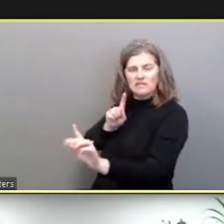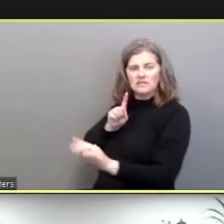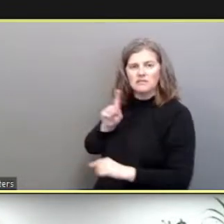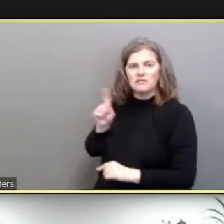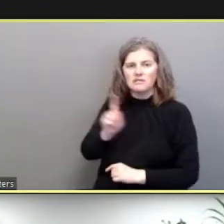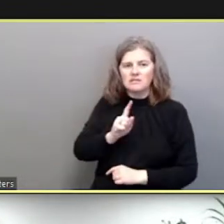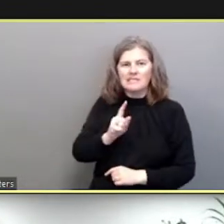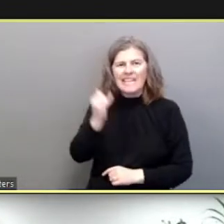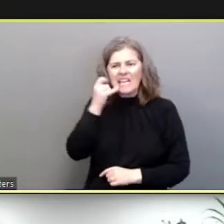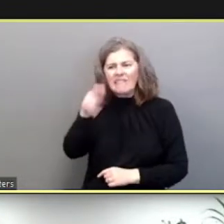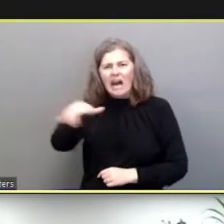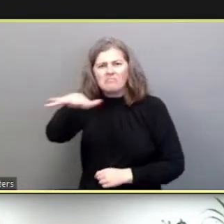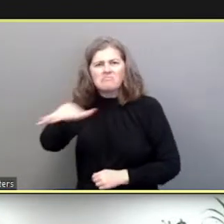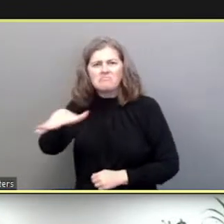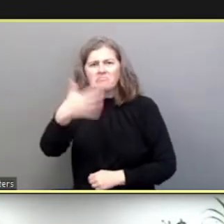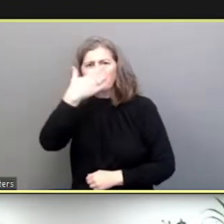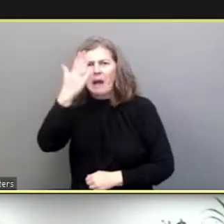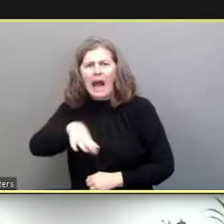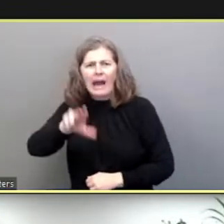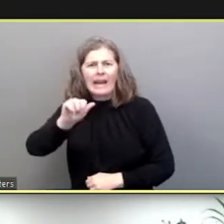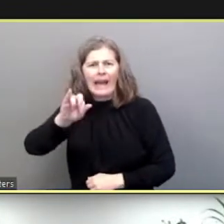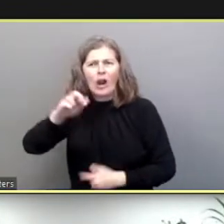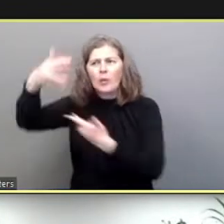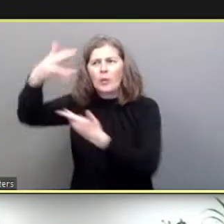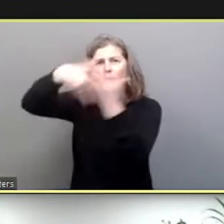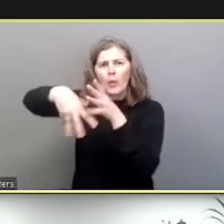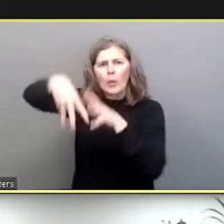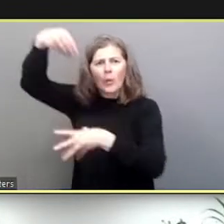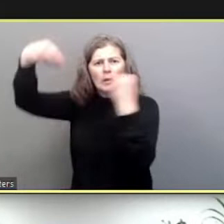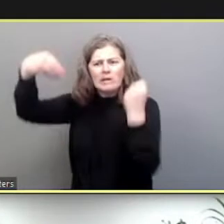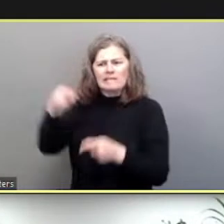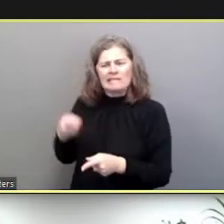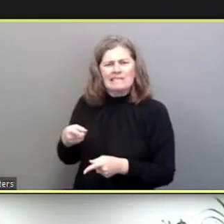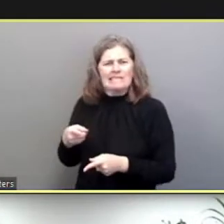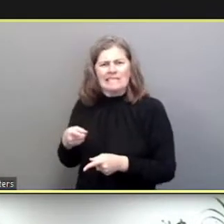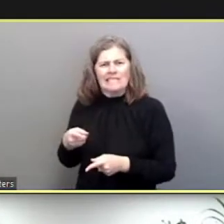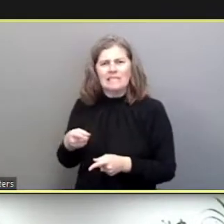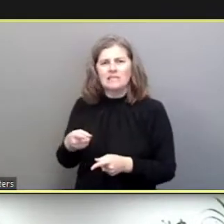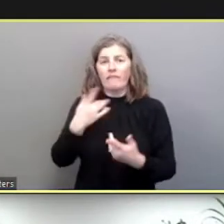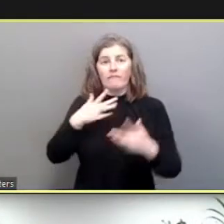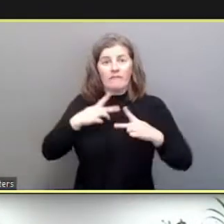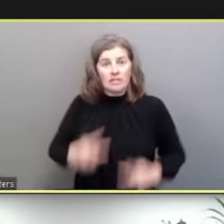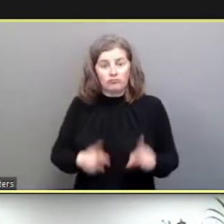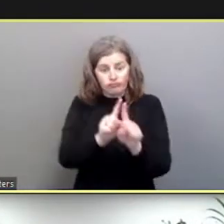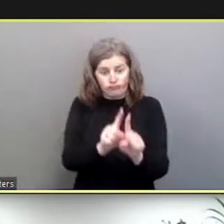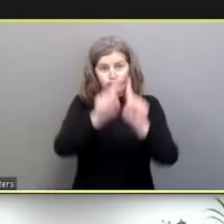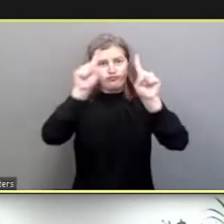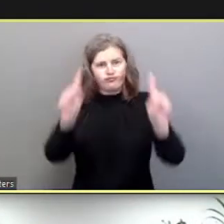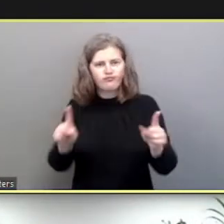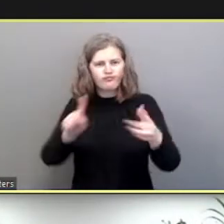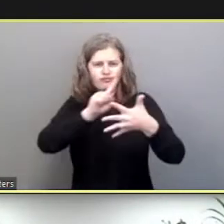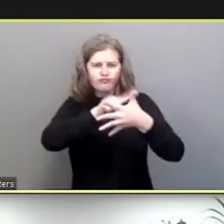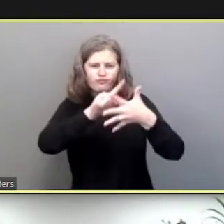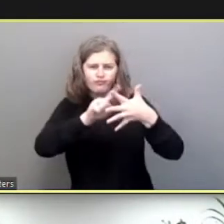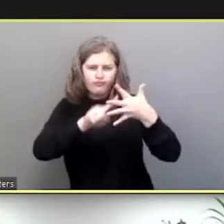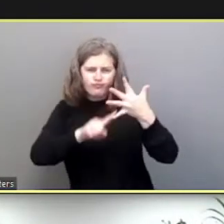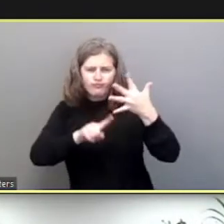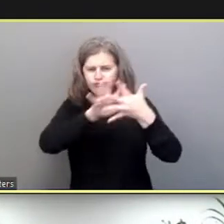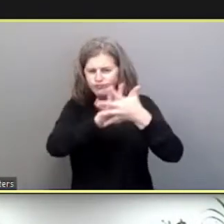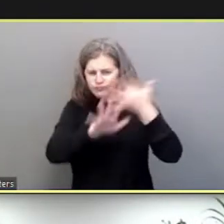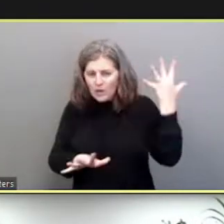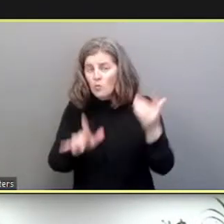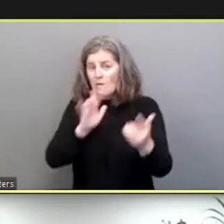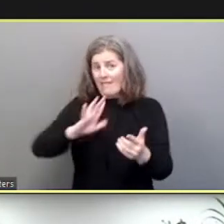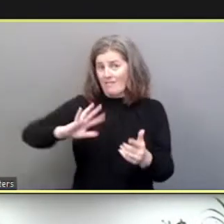poorly ventilated places, physical distancing, etc. So I think the take-home